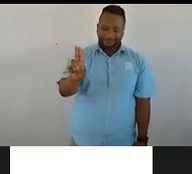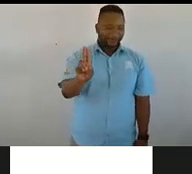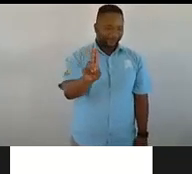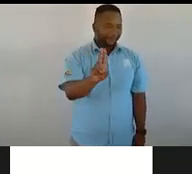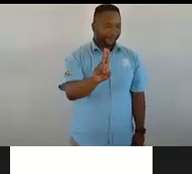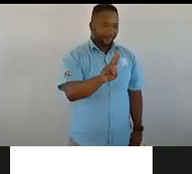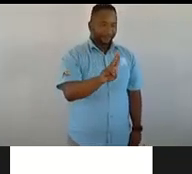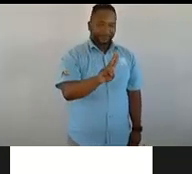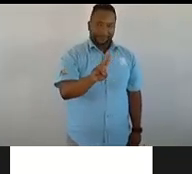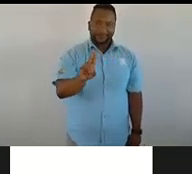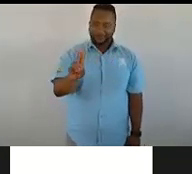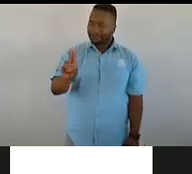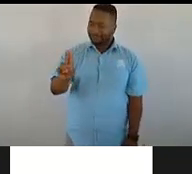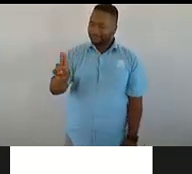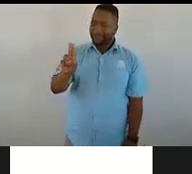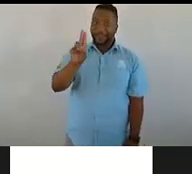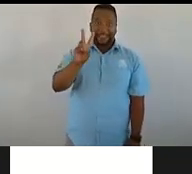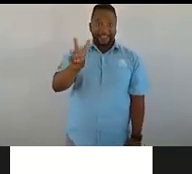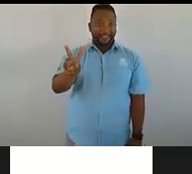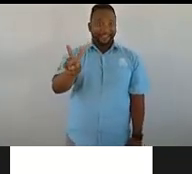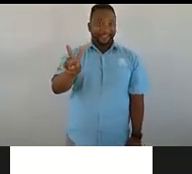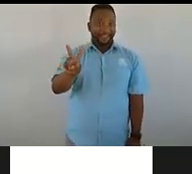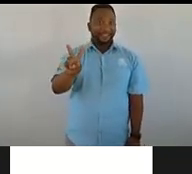just straight up.